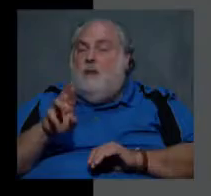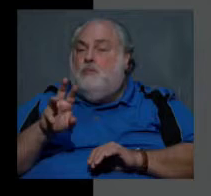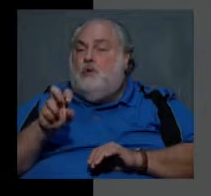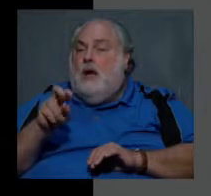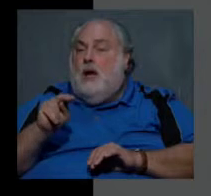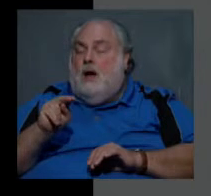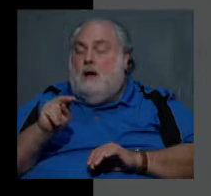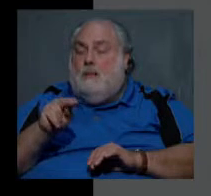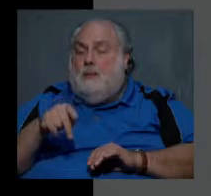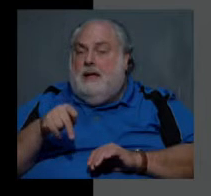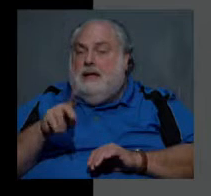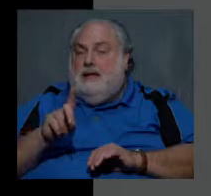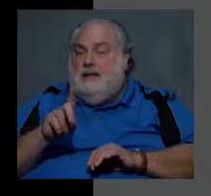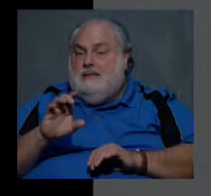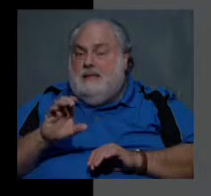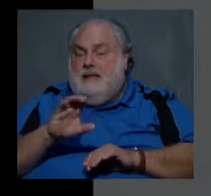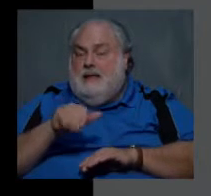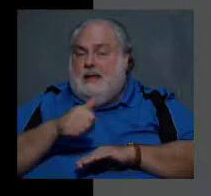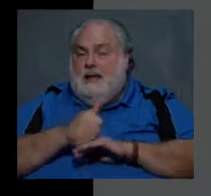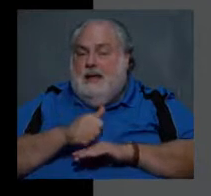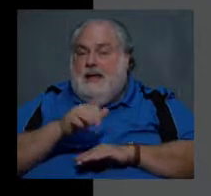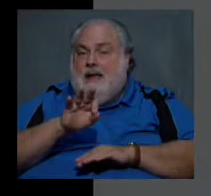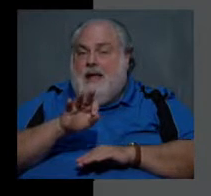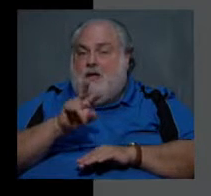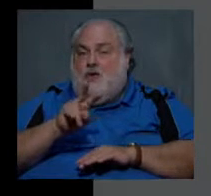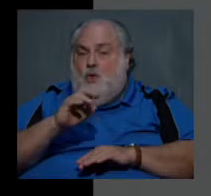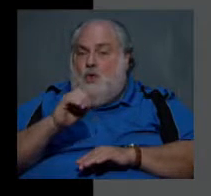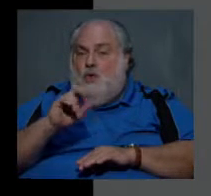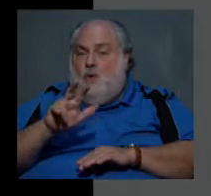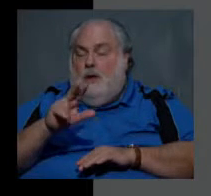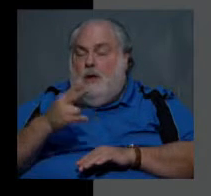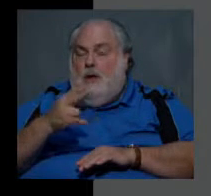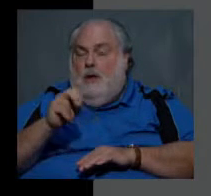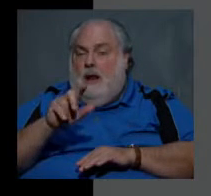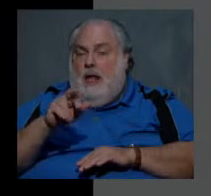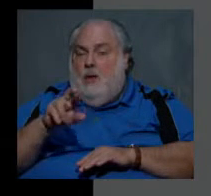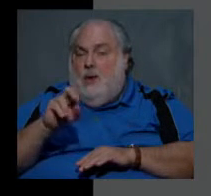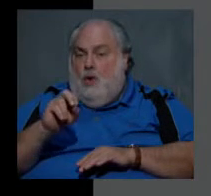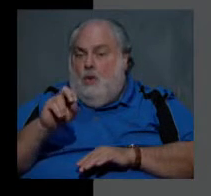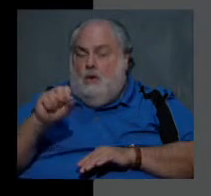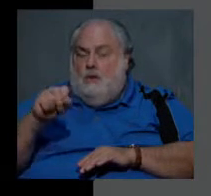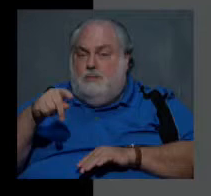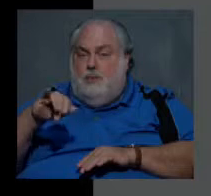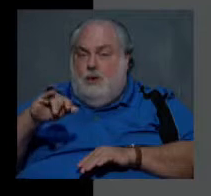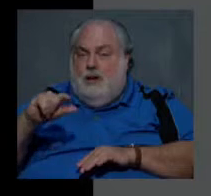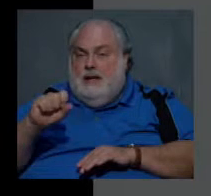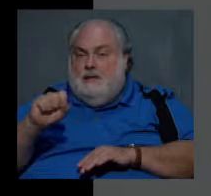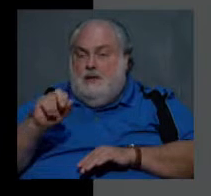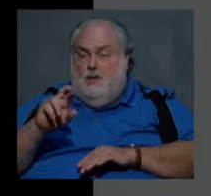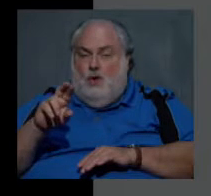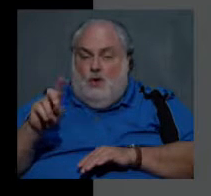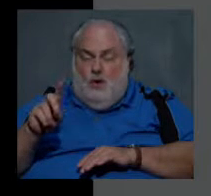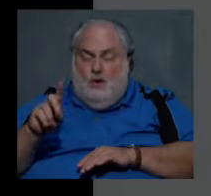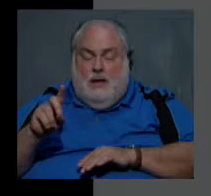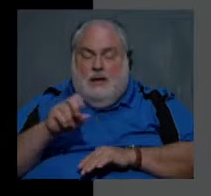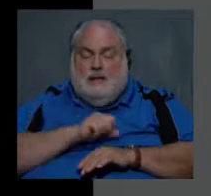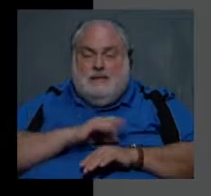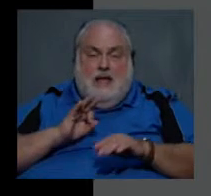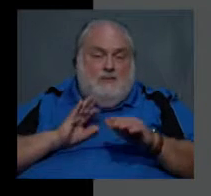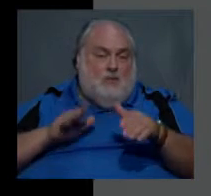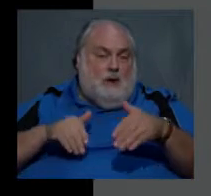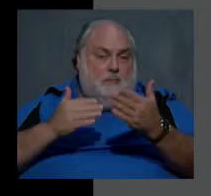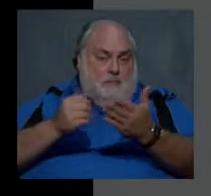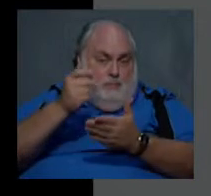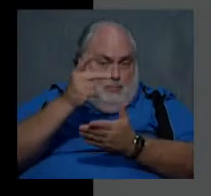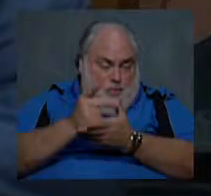form PDC, located at 9203 Hilero Springs Road. Staff recommends approval of the request, subject to compliance with the comments and